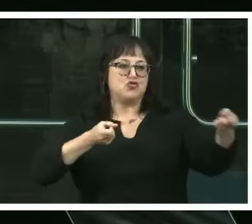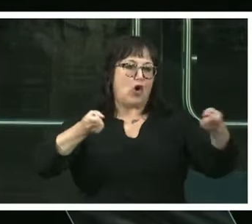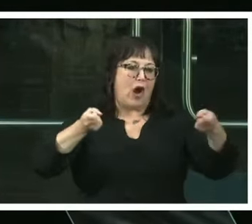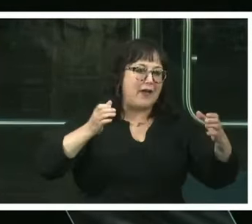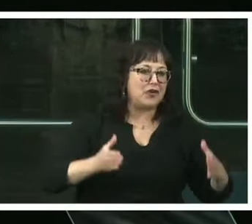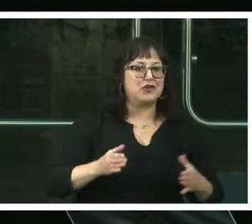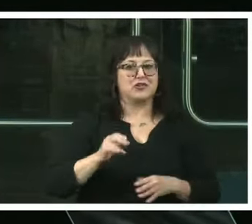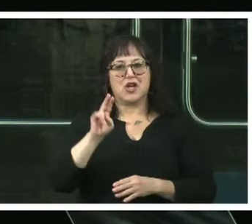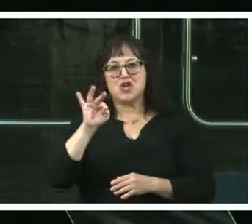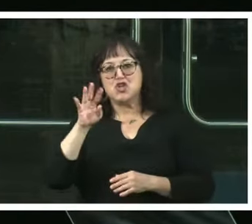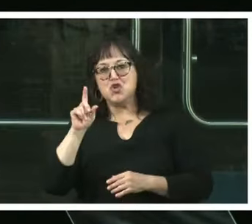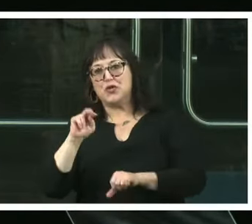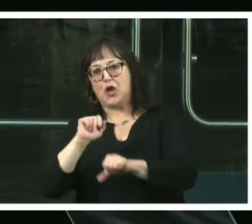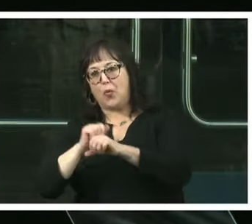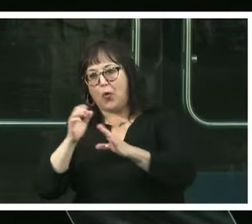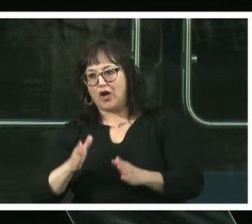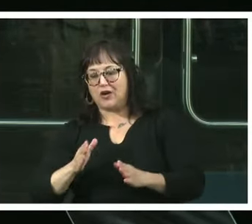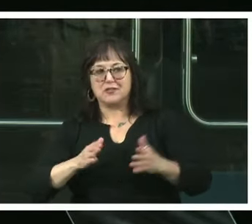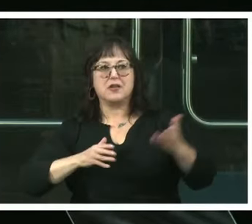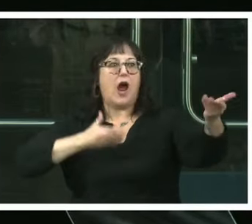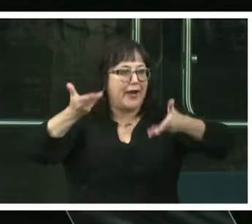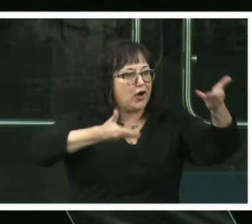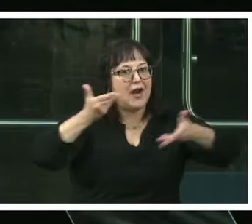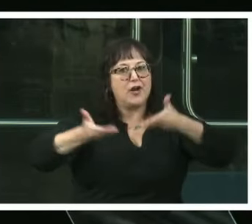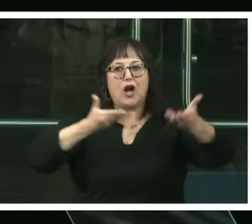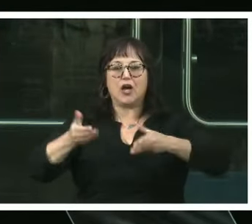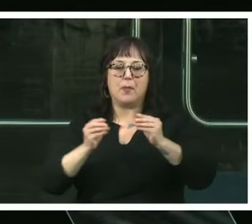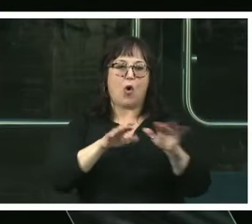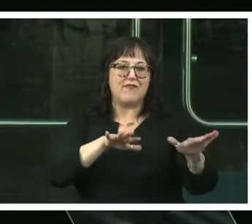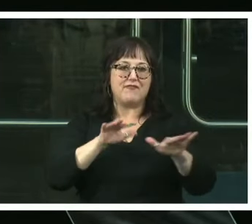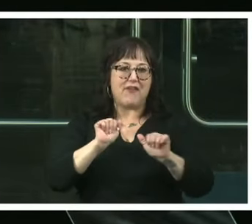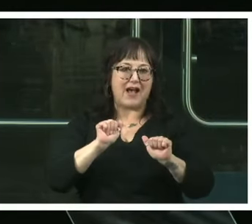sooner so that they can take care of this city.